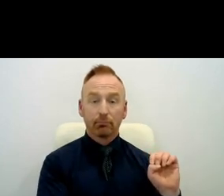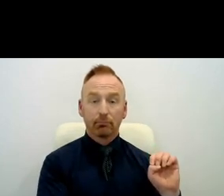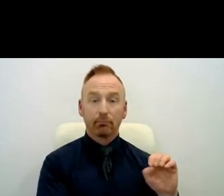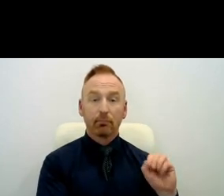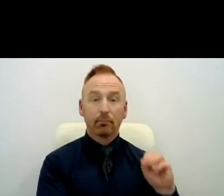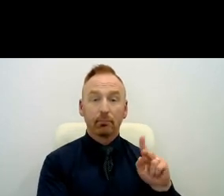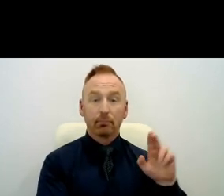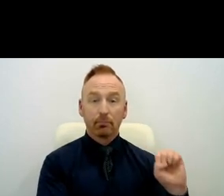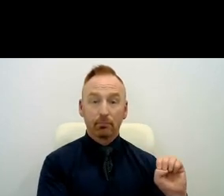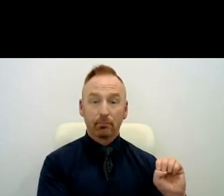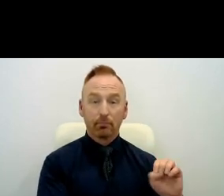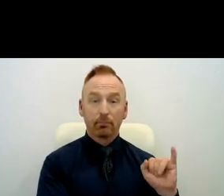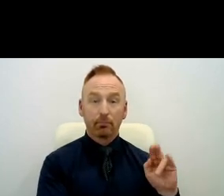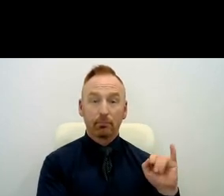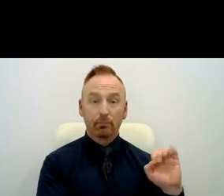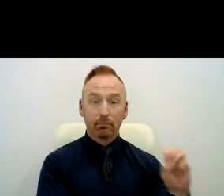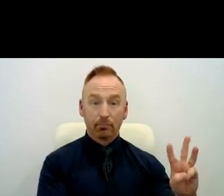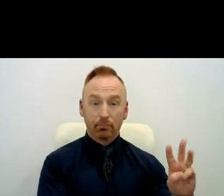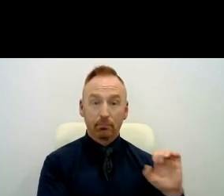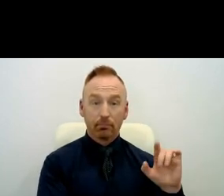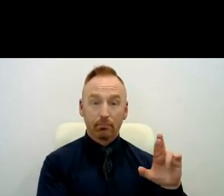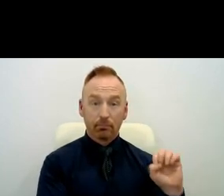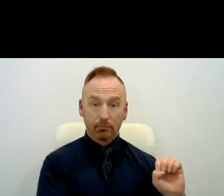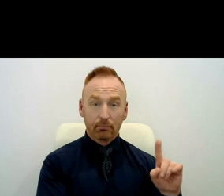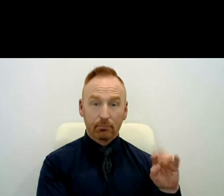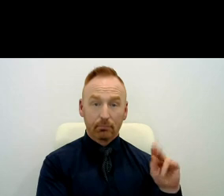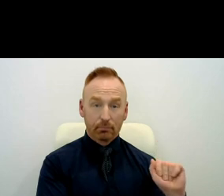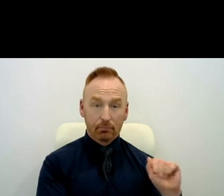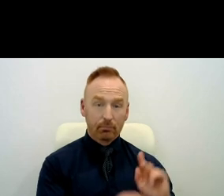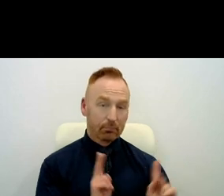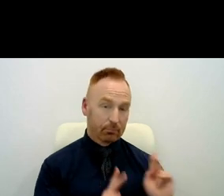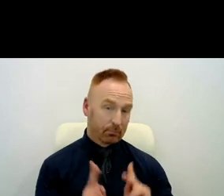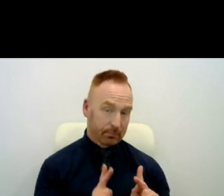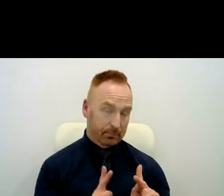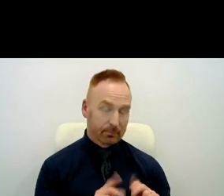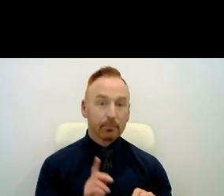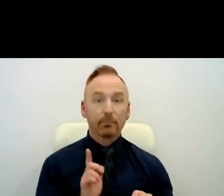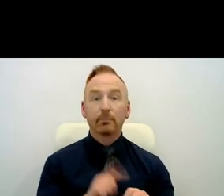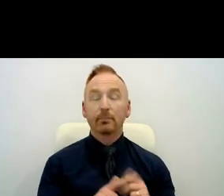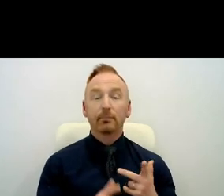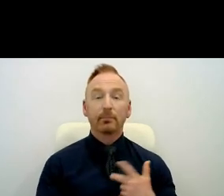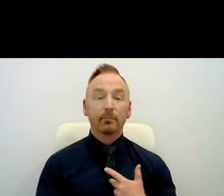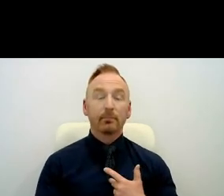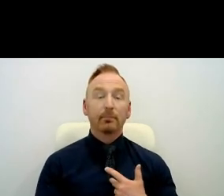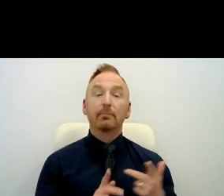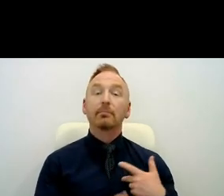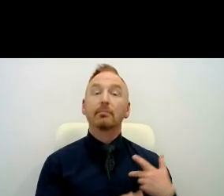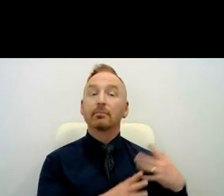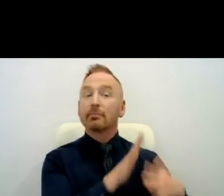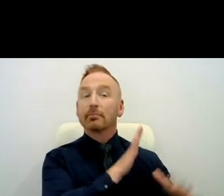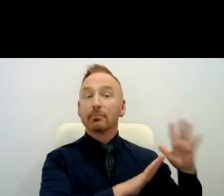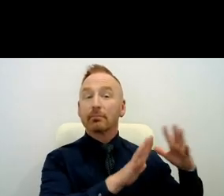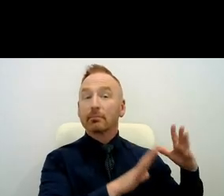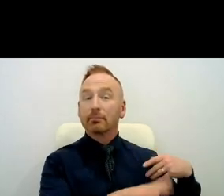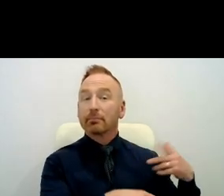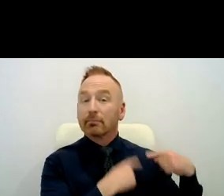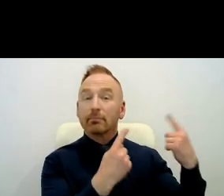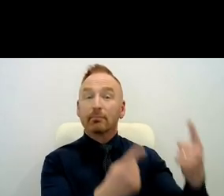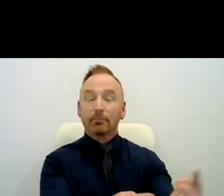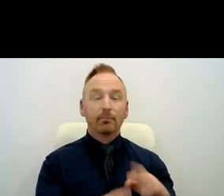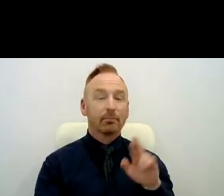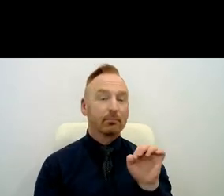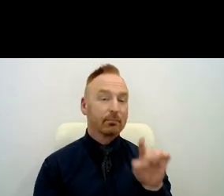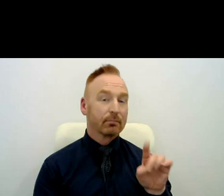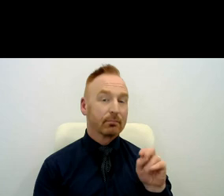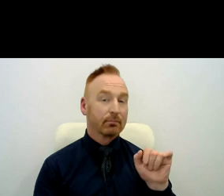Anishinaabe, Ojibwe, Inuwe, Cree, and Dakota peoples, and is the national homeland of the Red River